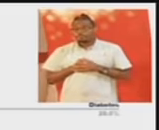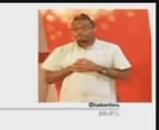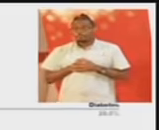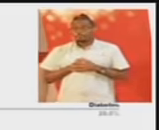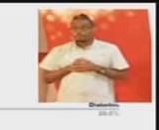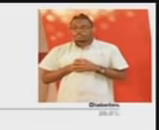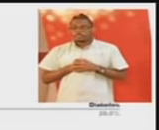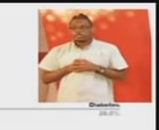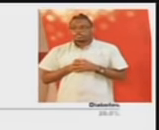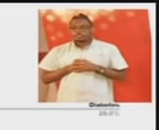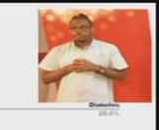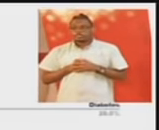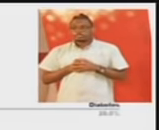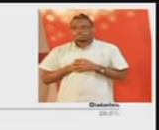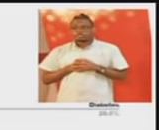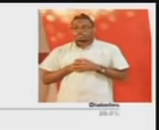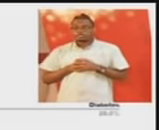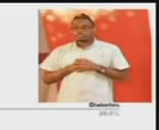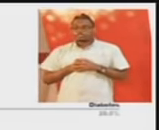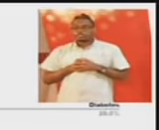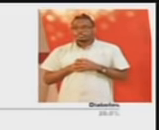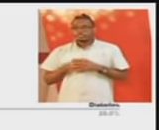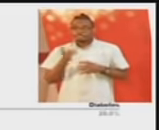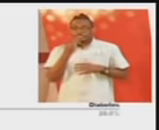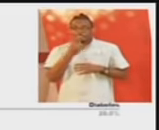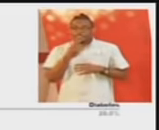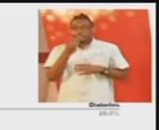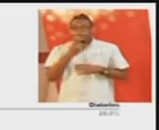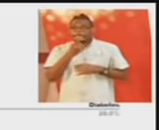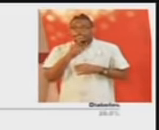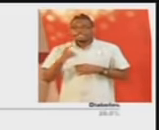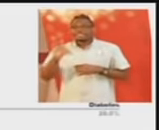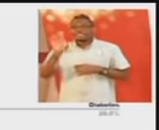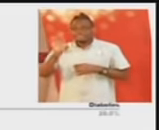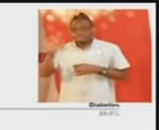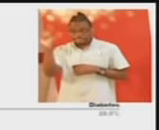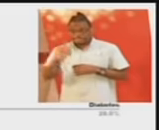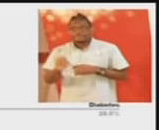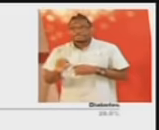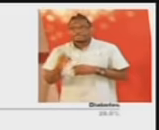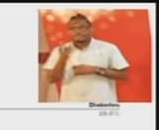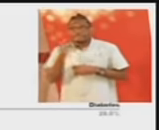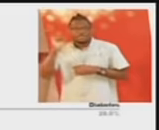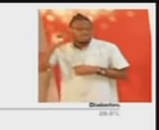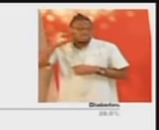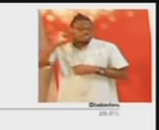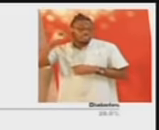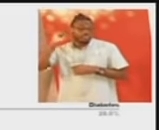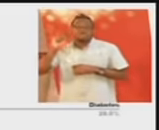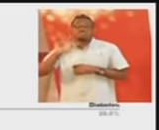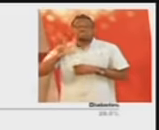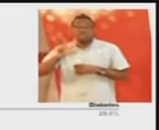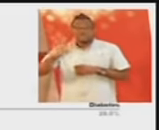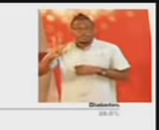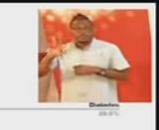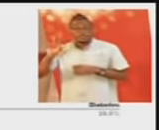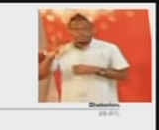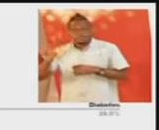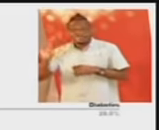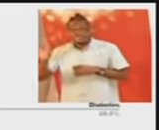differentiated and disaggregated. Diabetes 28%, hypertension 34.8%,